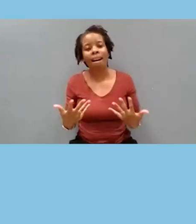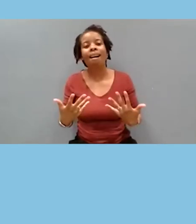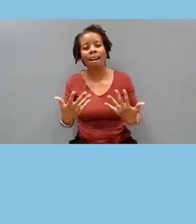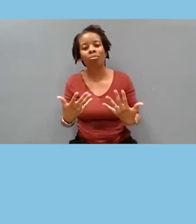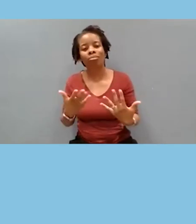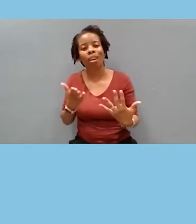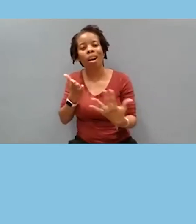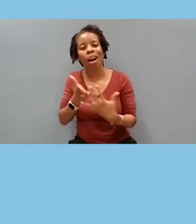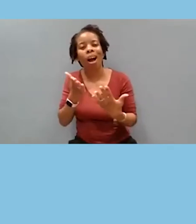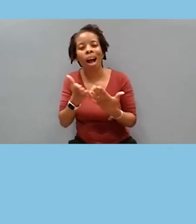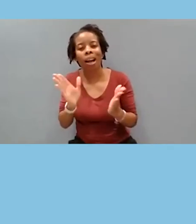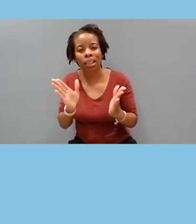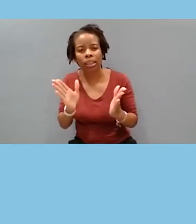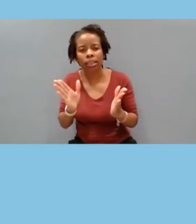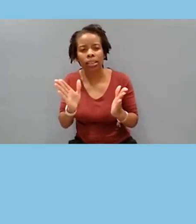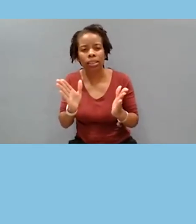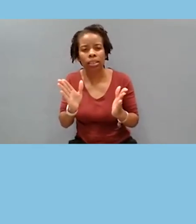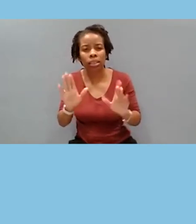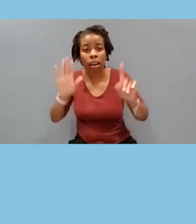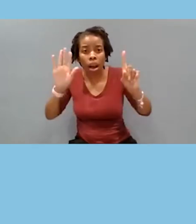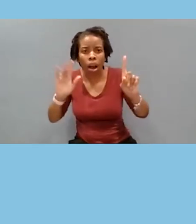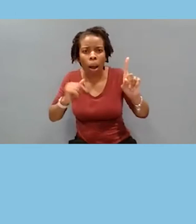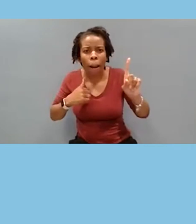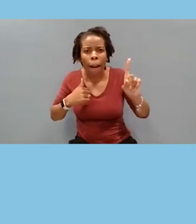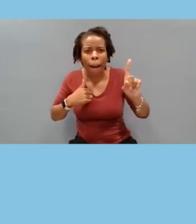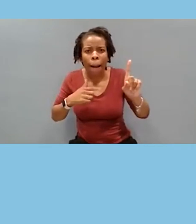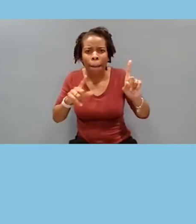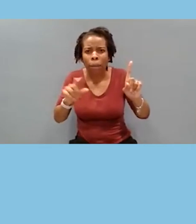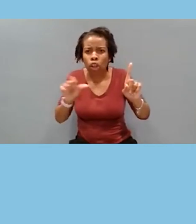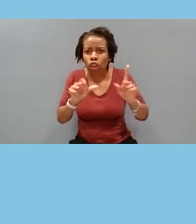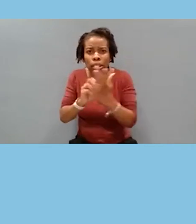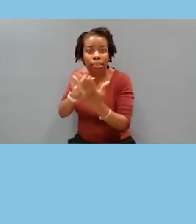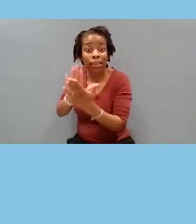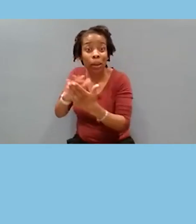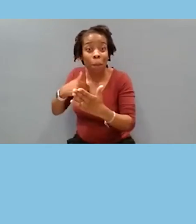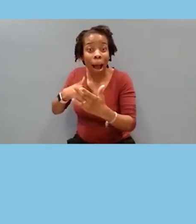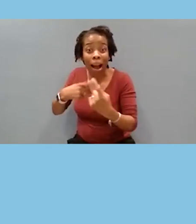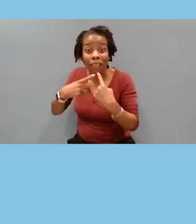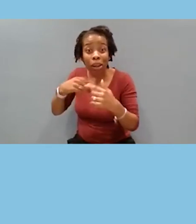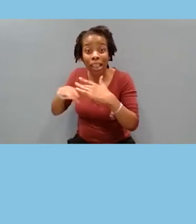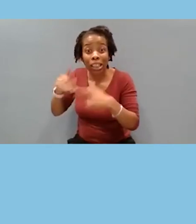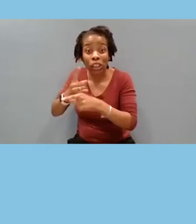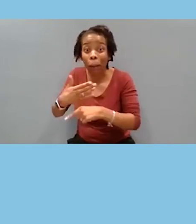outline of my talk that's been put into chat. Yeah, Thanks.